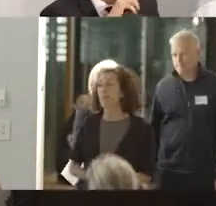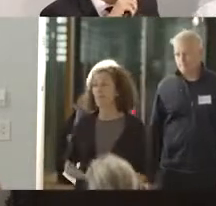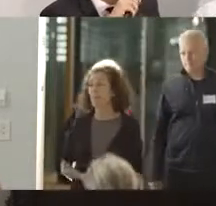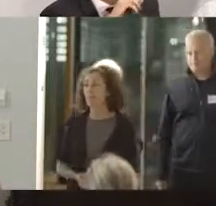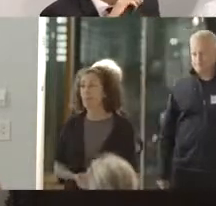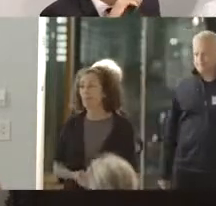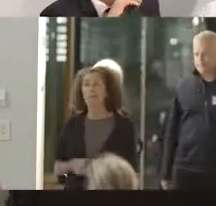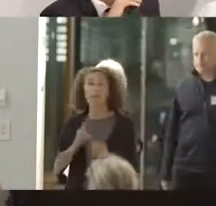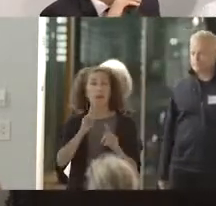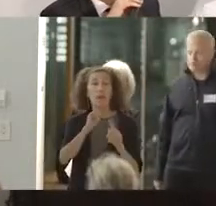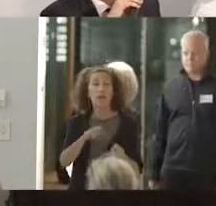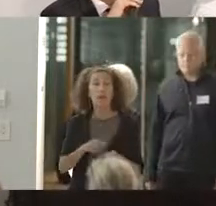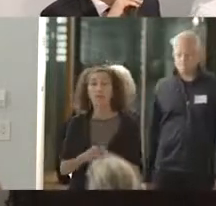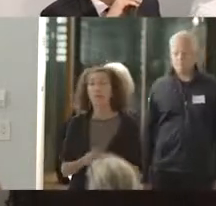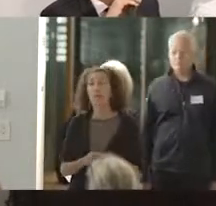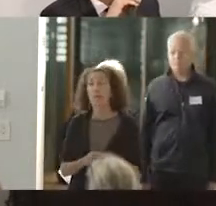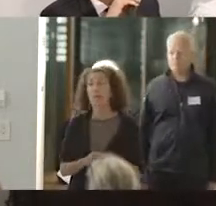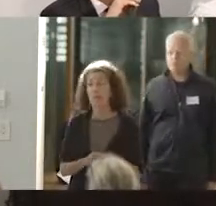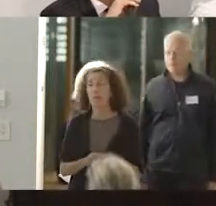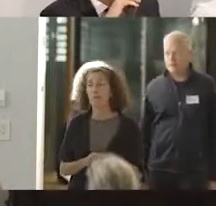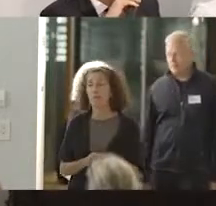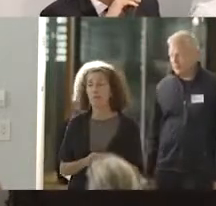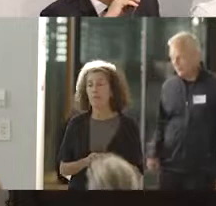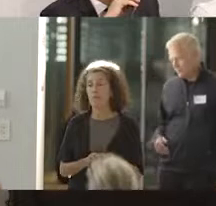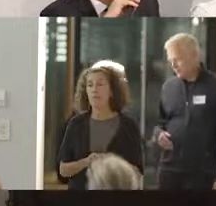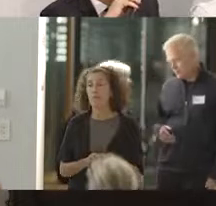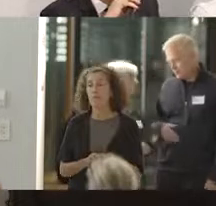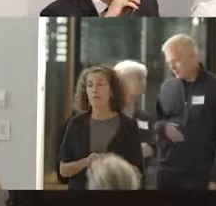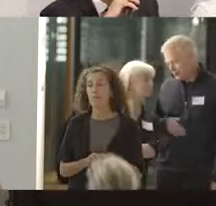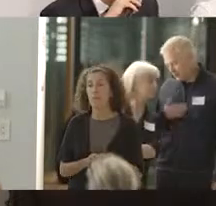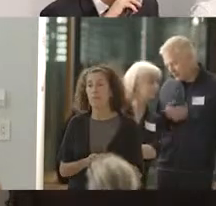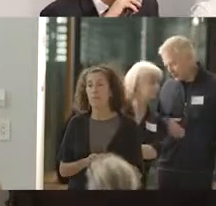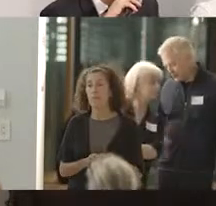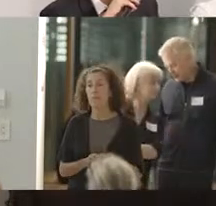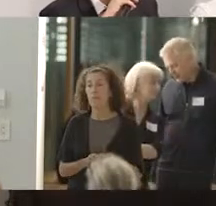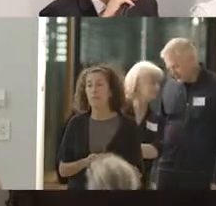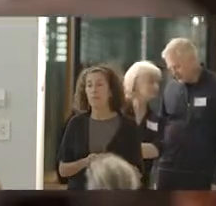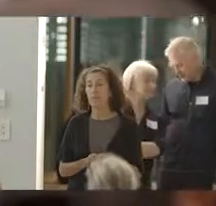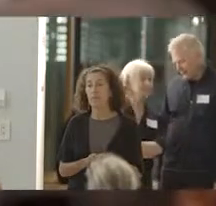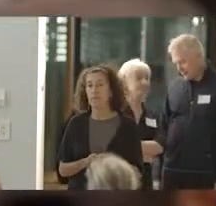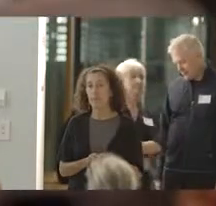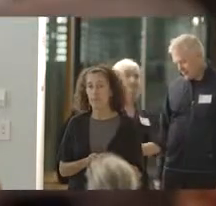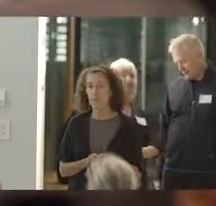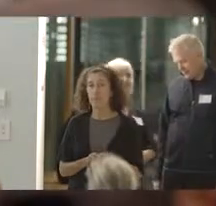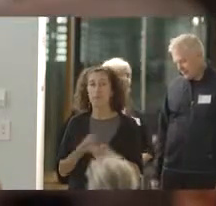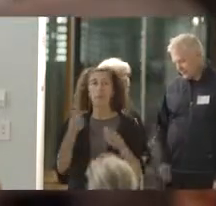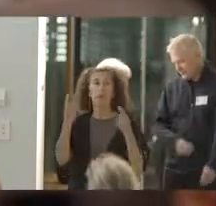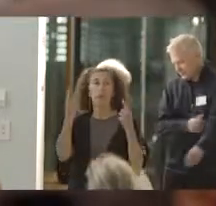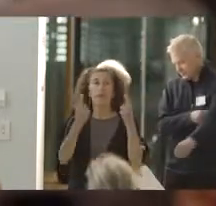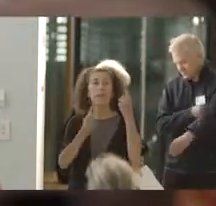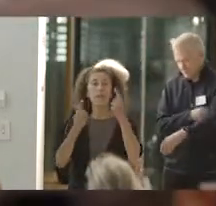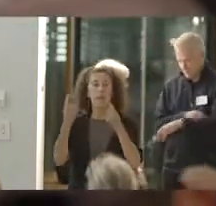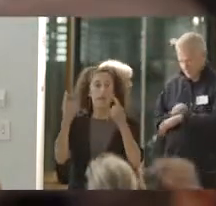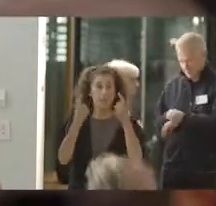So we are considering ways in which green infrastructure can be incorporated. Of course, there are cloudburst